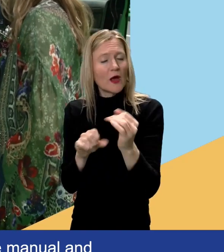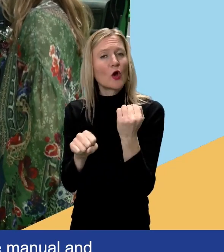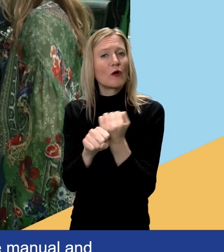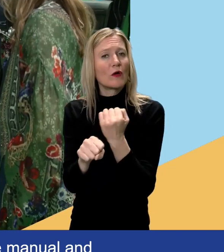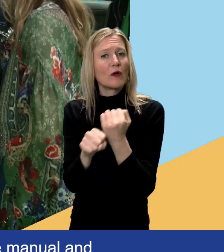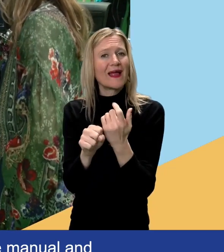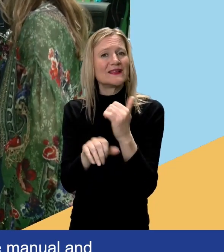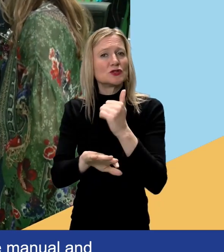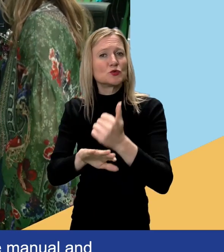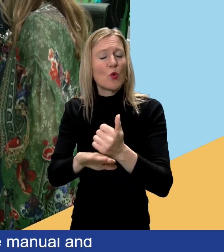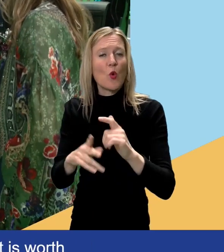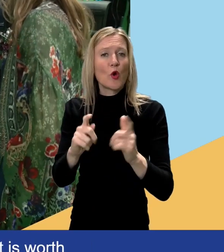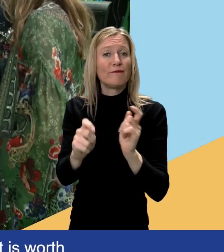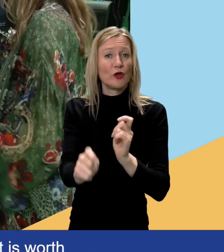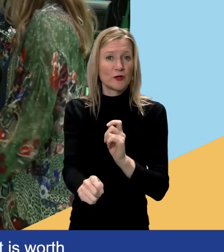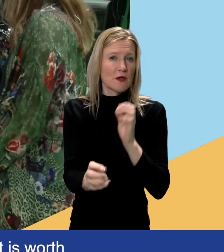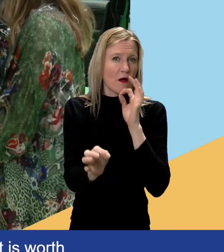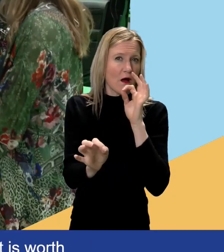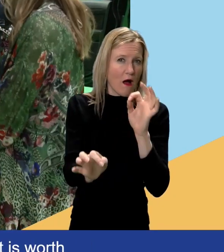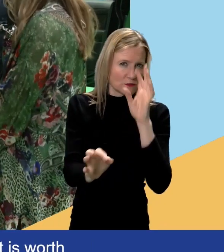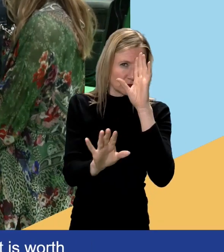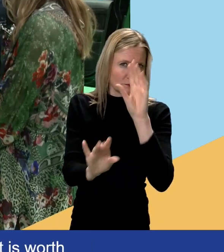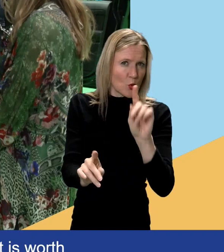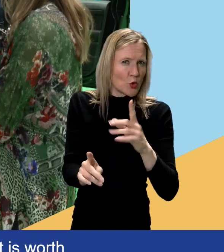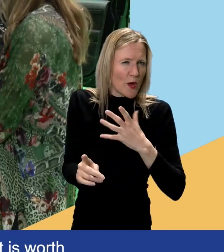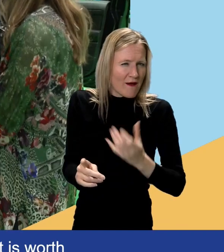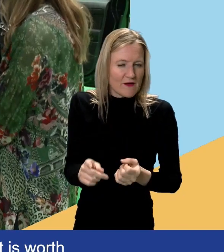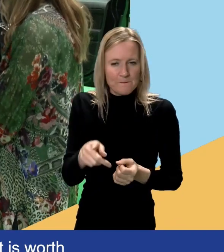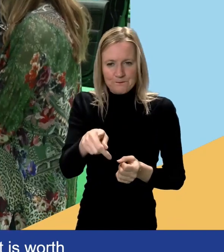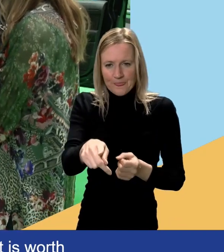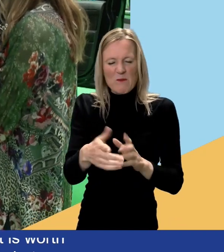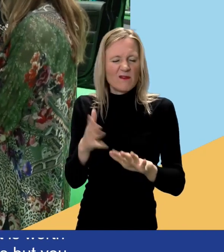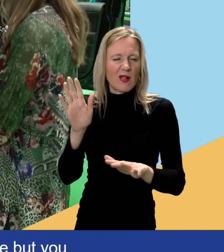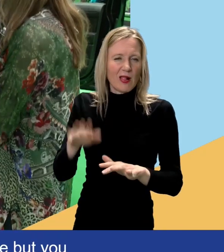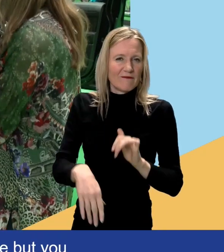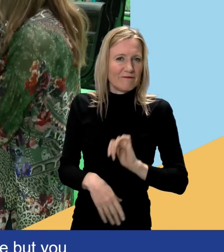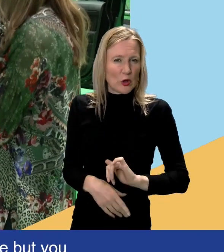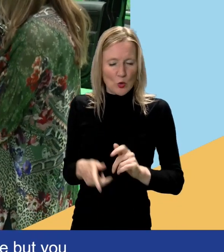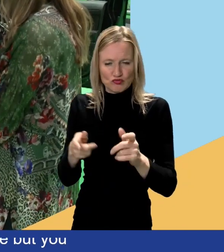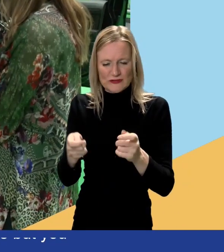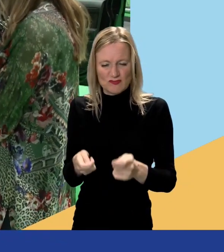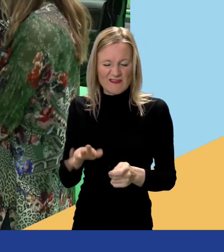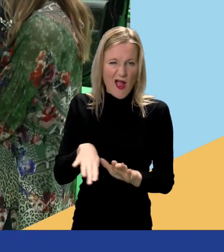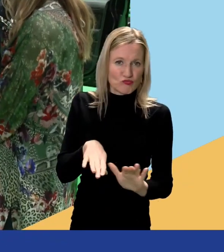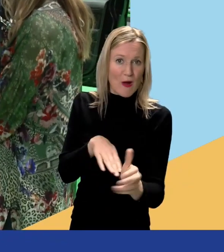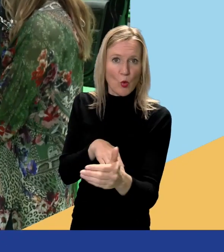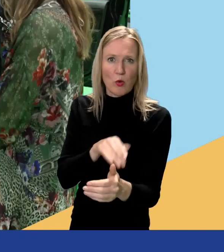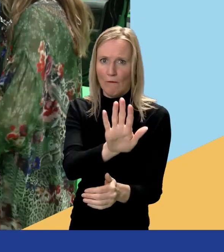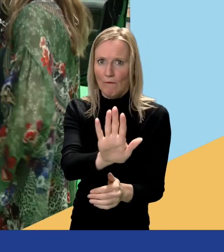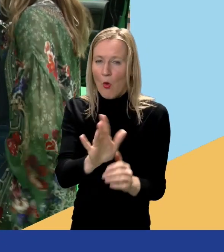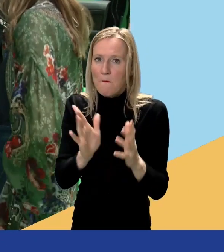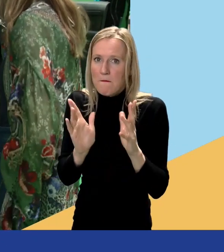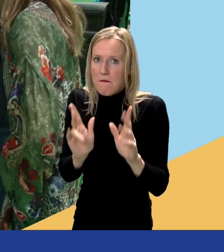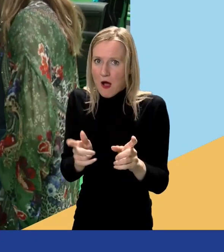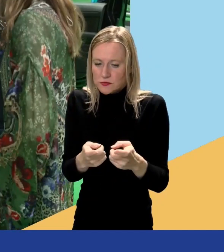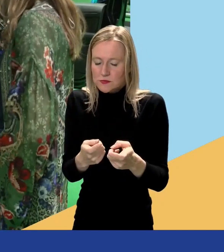to make sure, but you should at least have the option there. Yeah, but I guess people should not just think, I won't bother with the restraints, I'm only nipping around the corner. No, they should always put them on. Absolutely